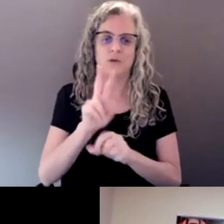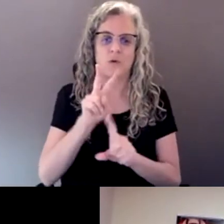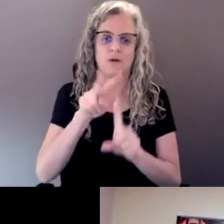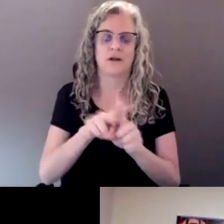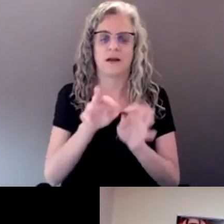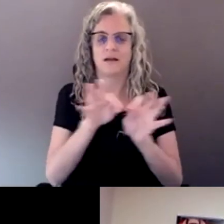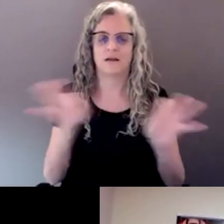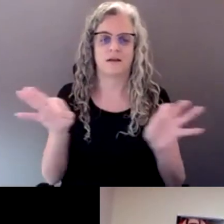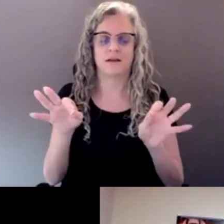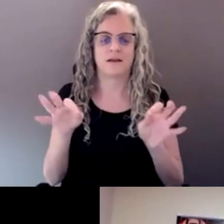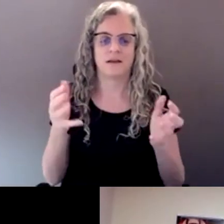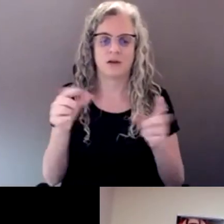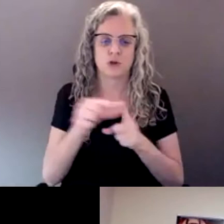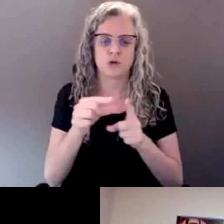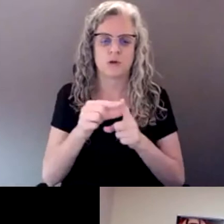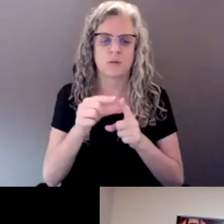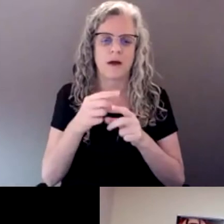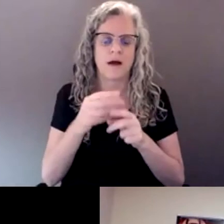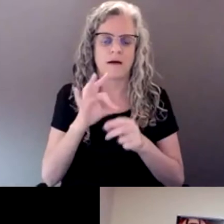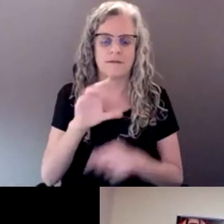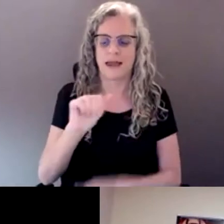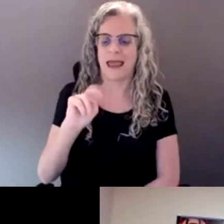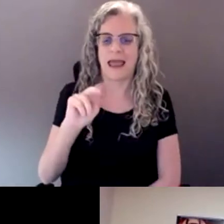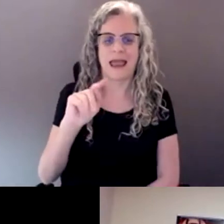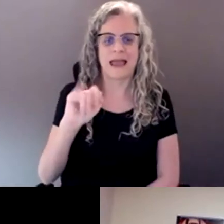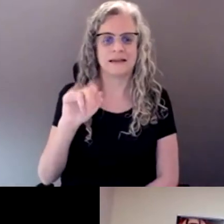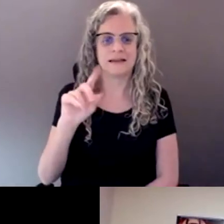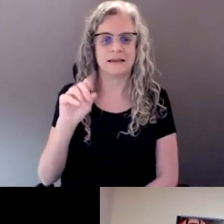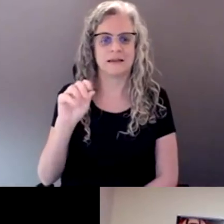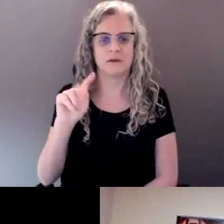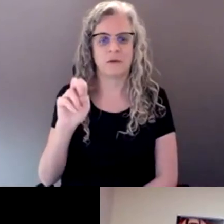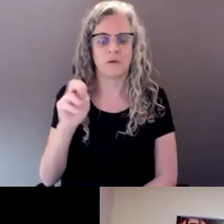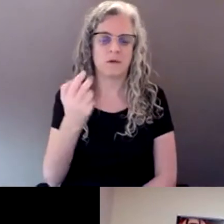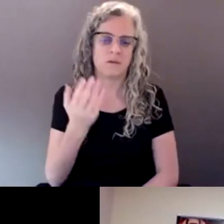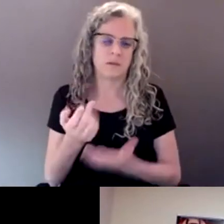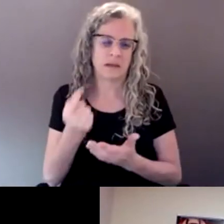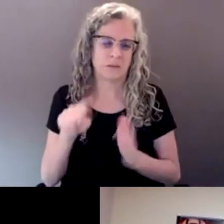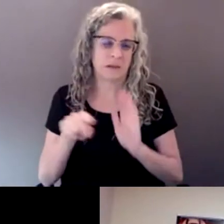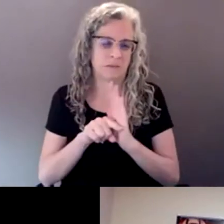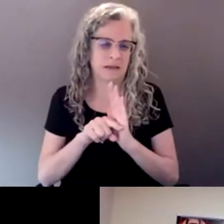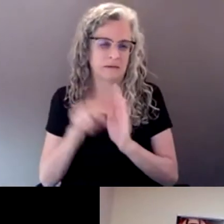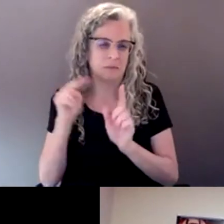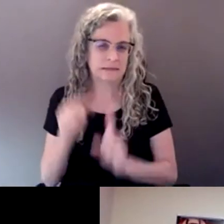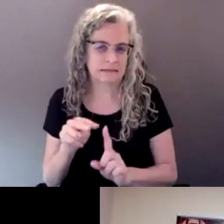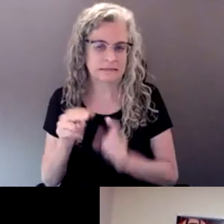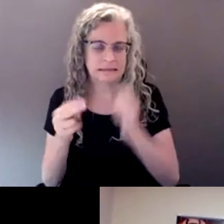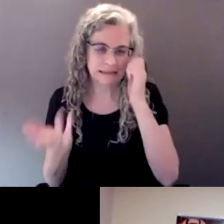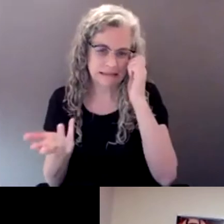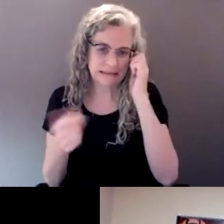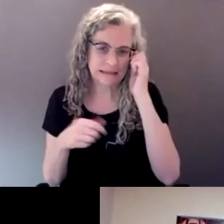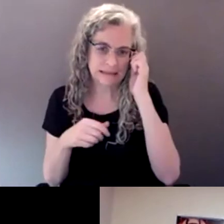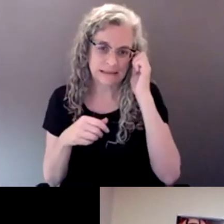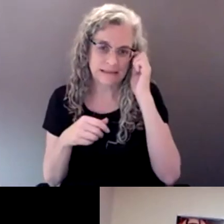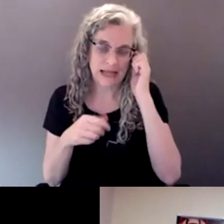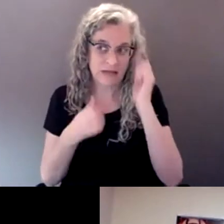antidote, in a maybe more pessimistic way, which is to say, is there